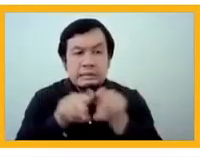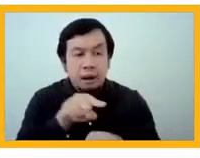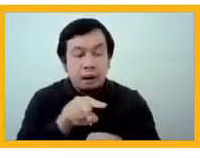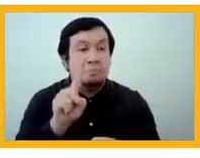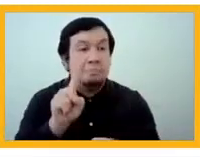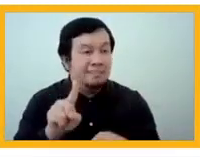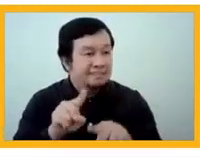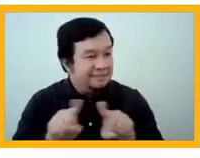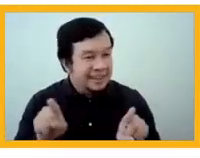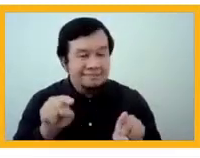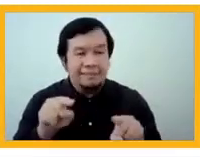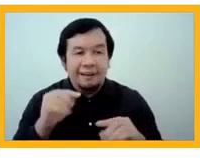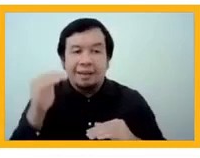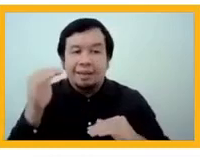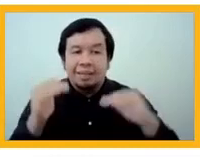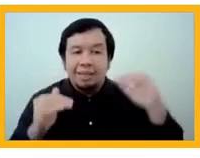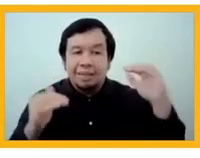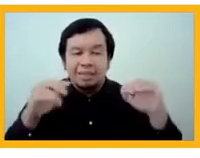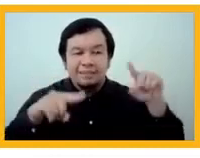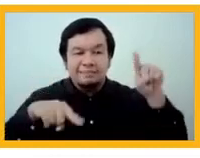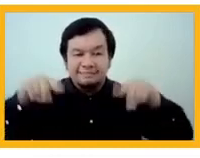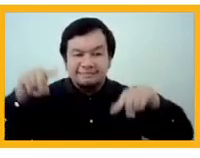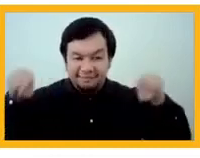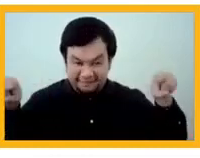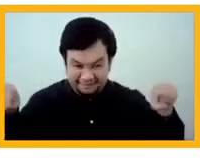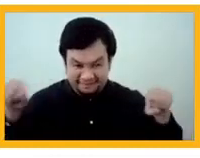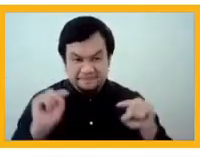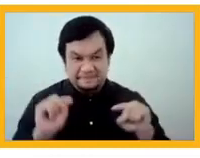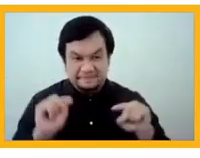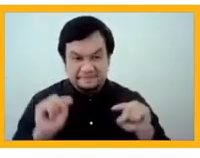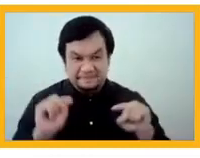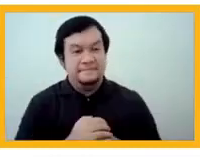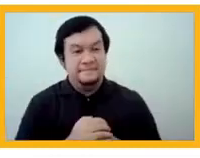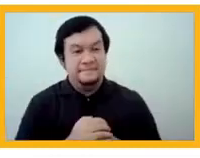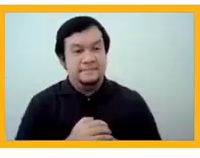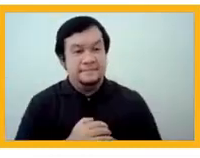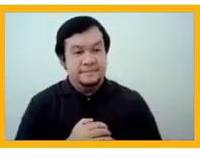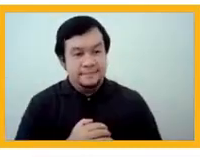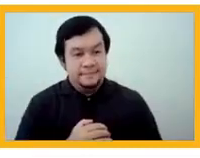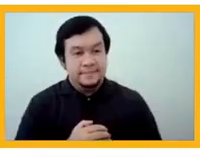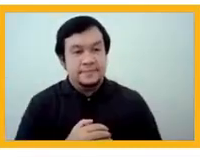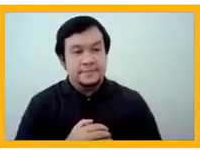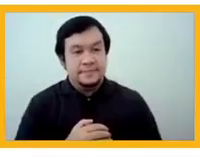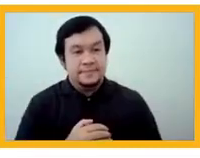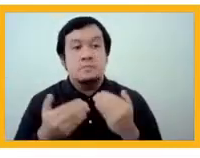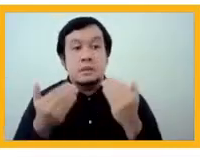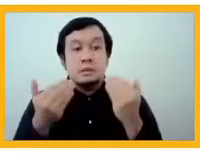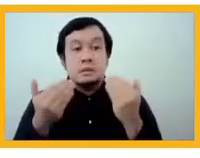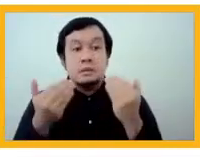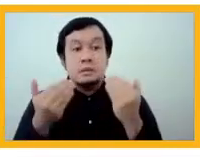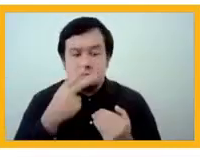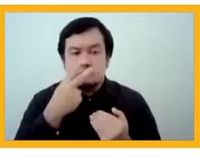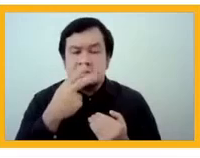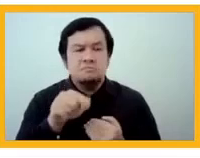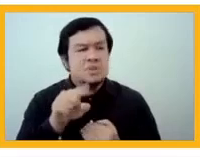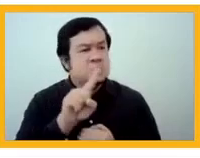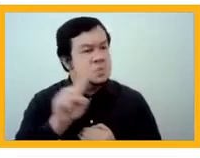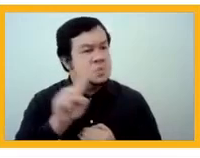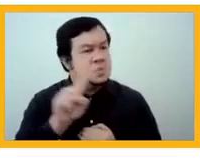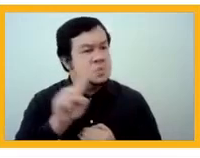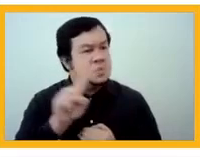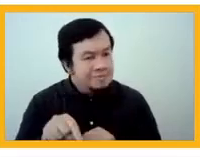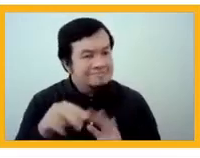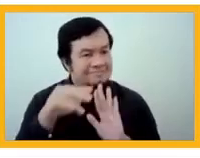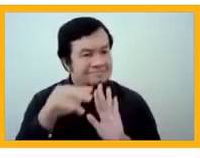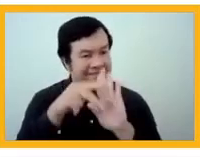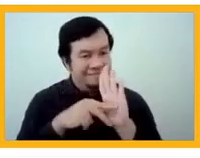consequences of a no detention policy, because essentially advocates of this policy were concerned about school dropouts and wanted to keep kids in